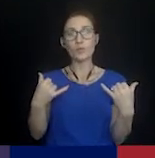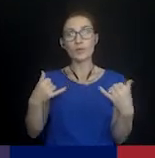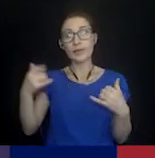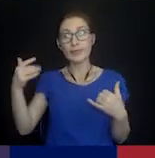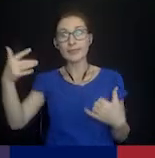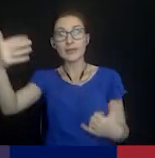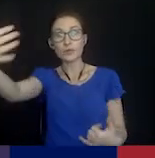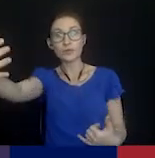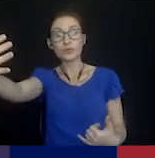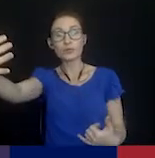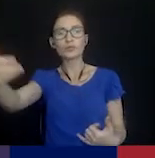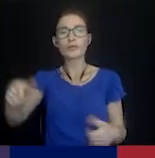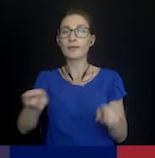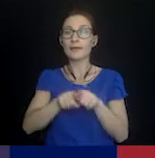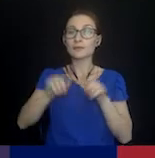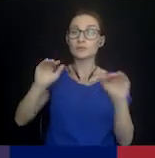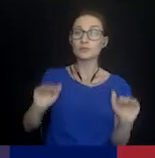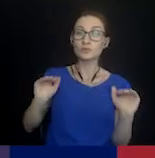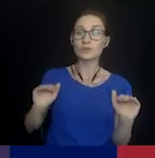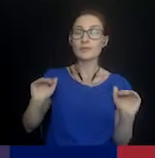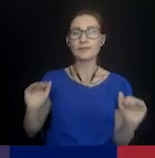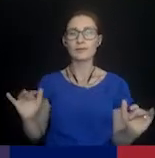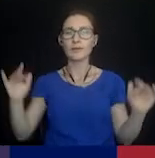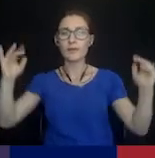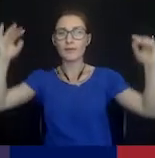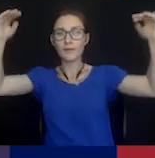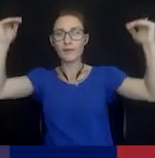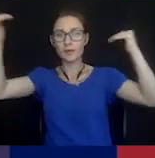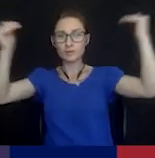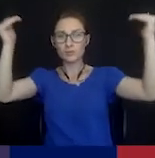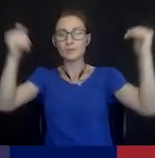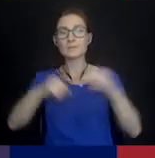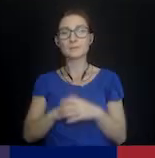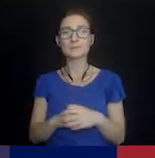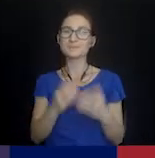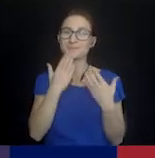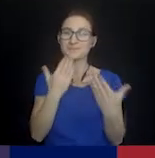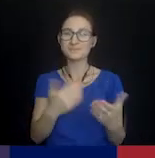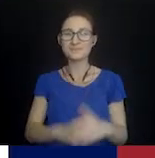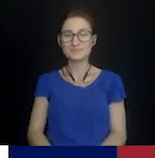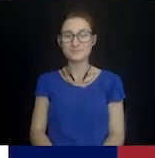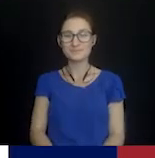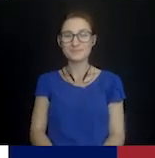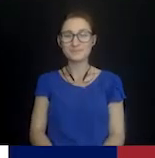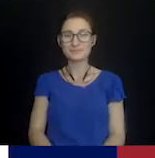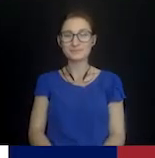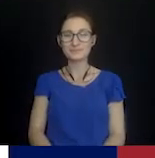is truly important. Thank you for having me.